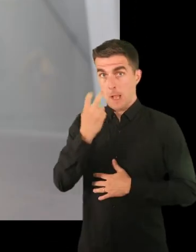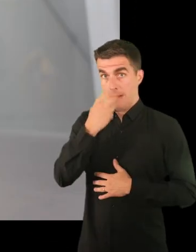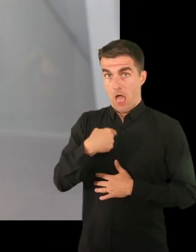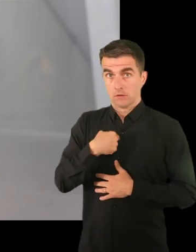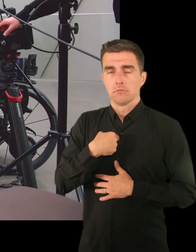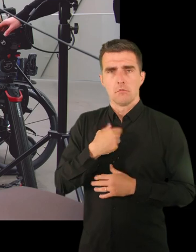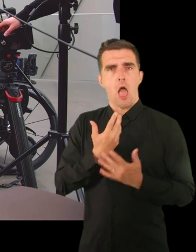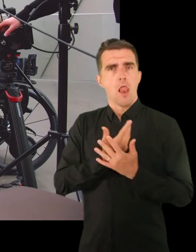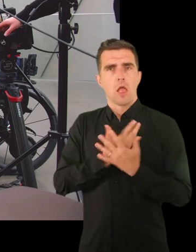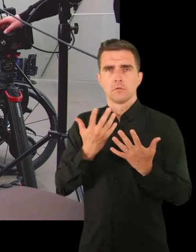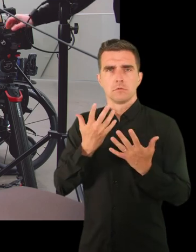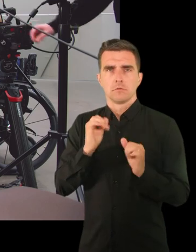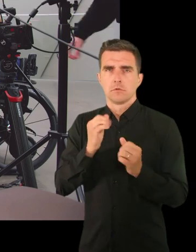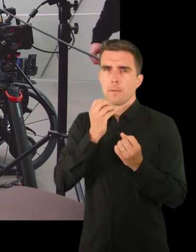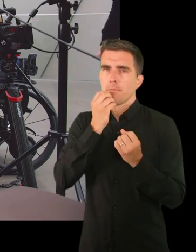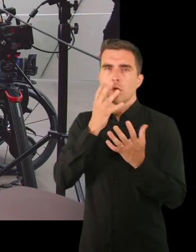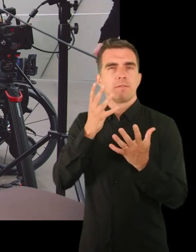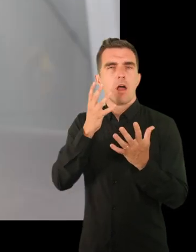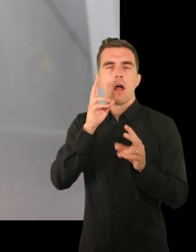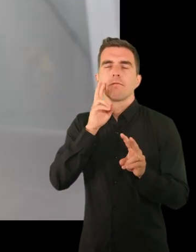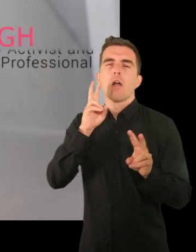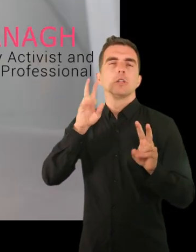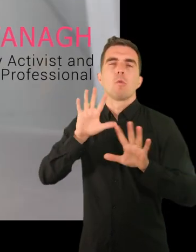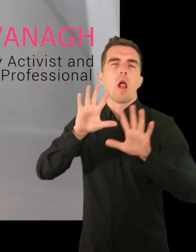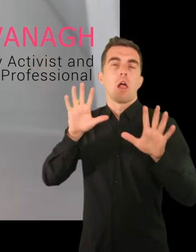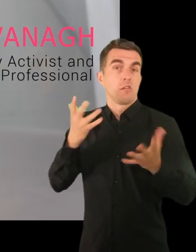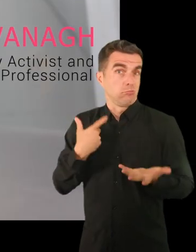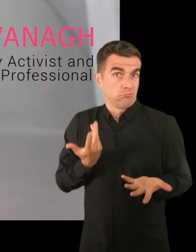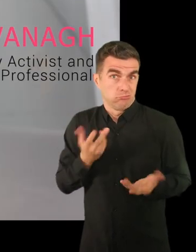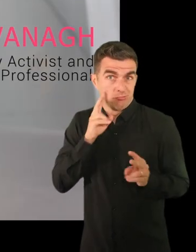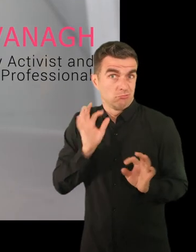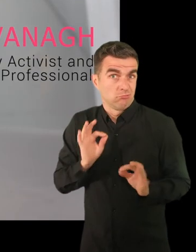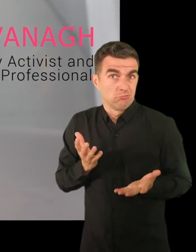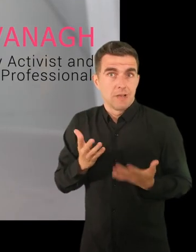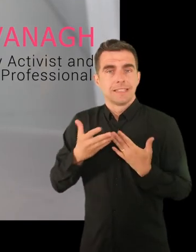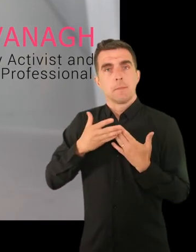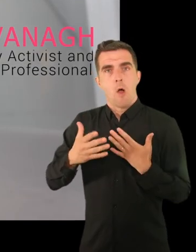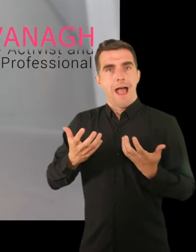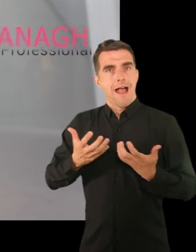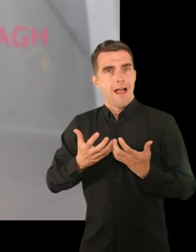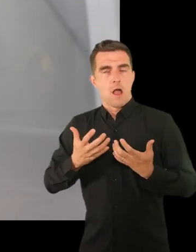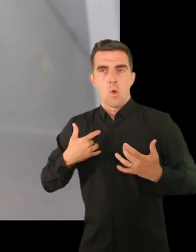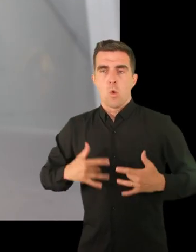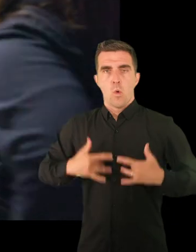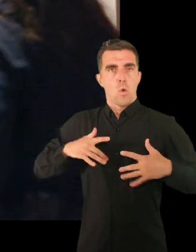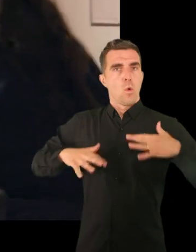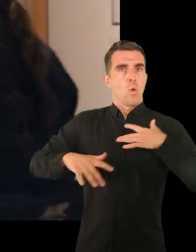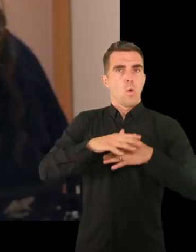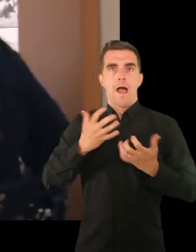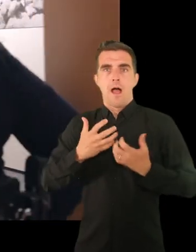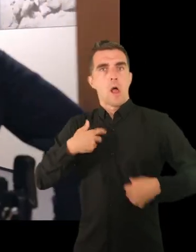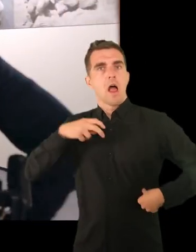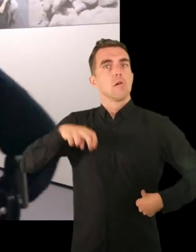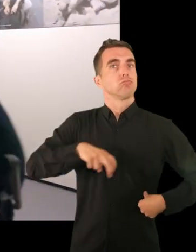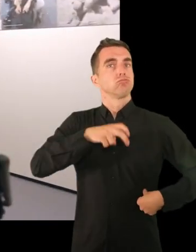blind person, obviously a lot of your beautiful visuals are somewhat lost on me. So for me, it's more about how a space feels and how I